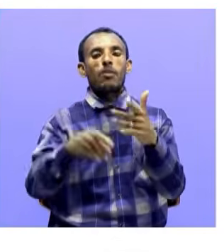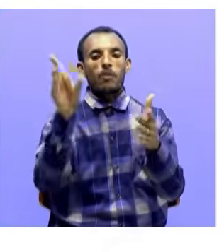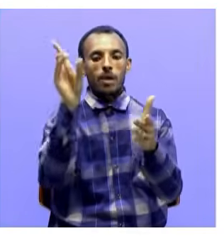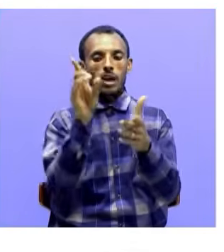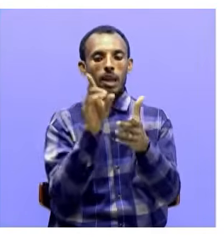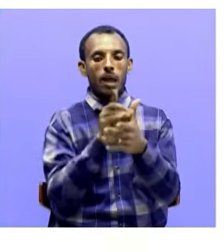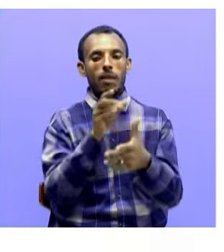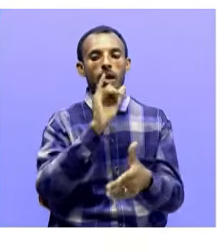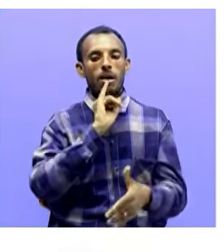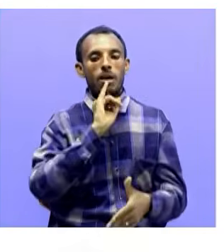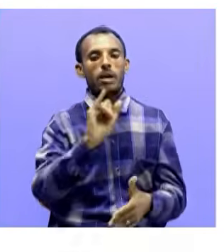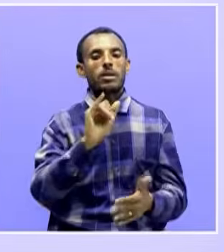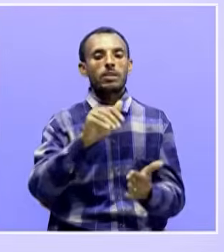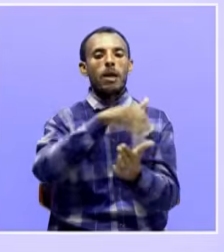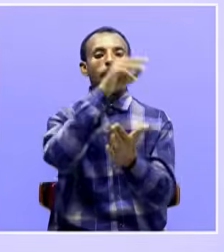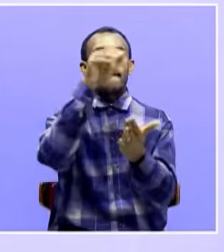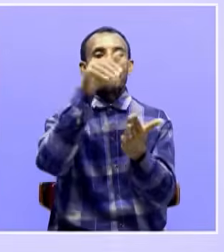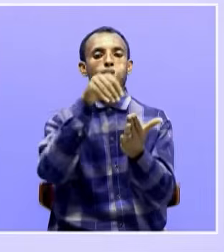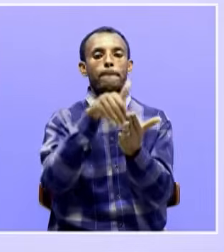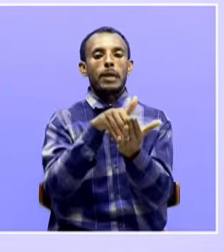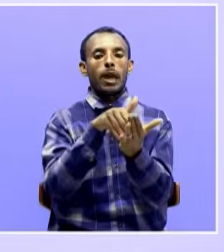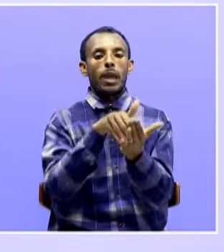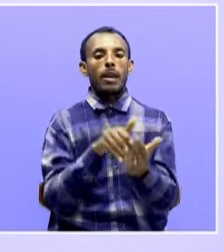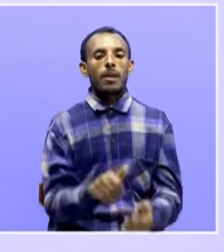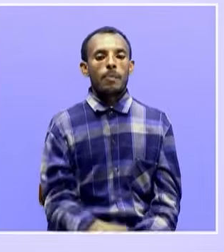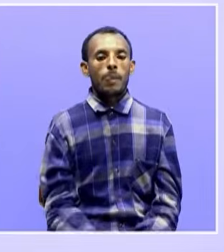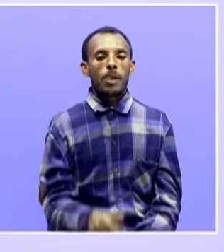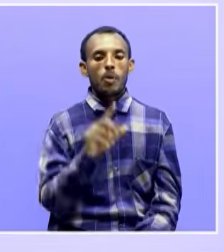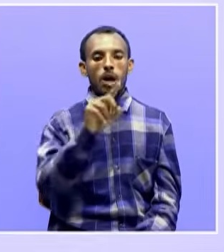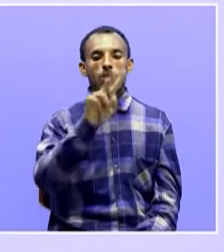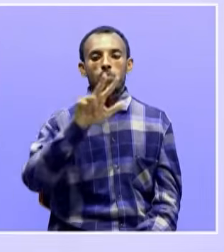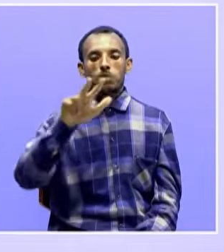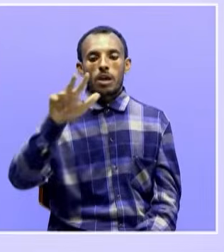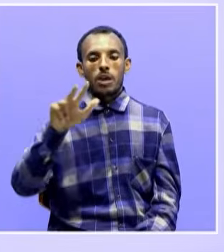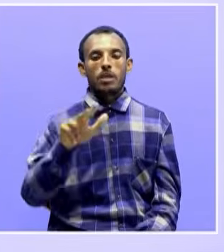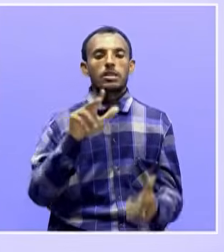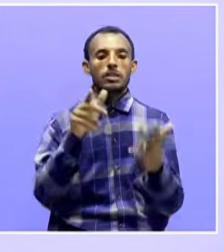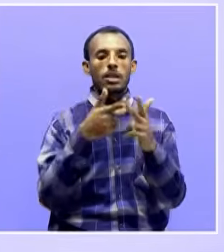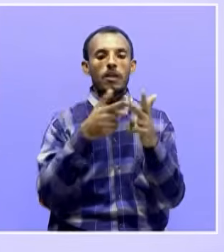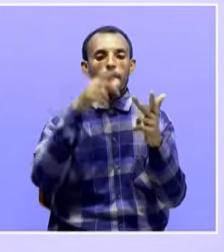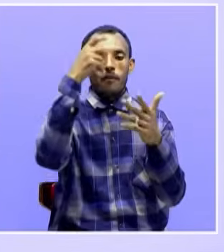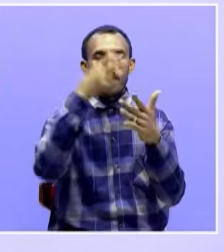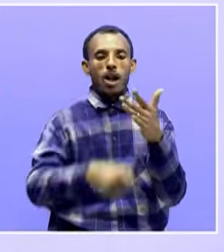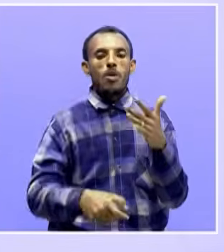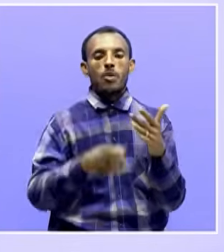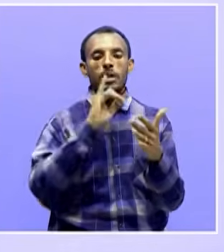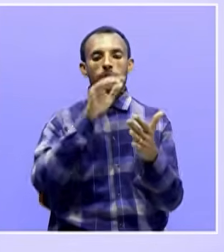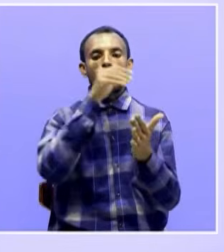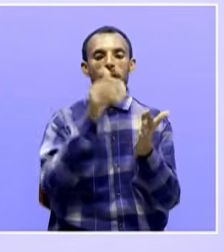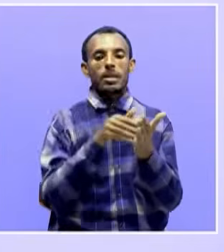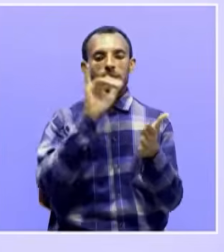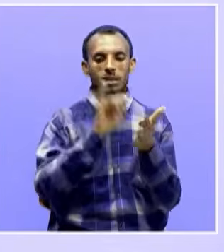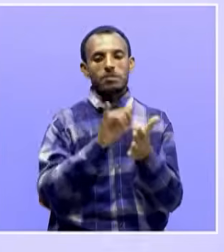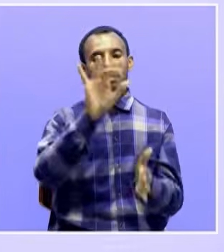the number which is found here will be the median. 1, 2, 3. The third value will be the median. That's